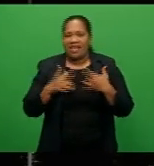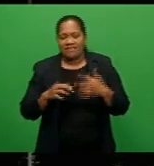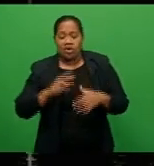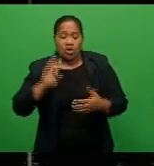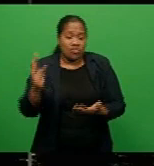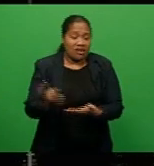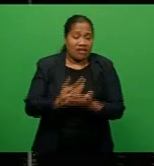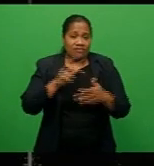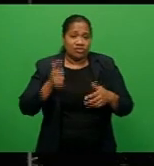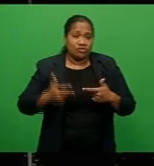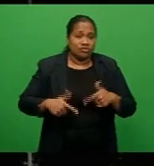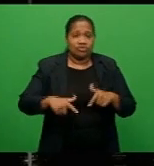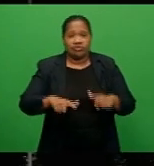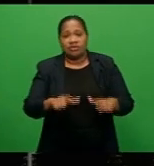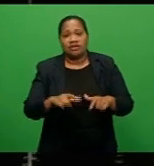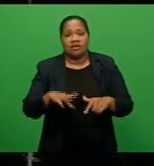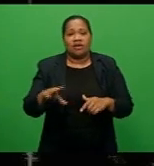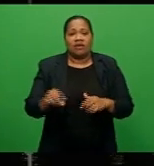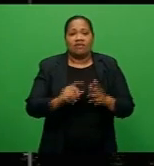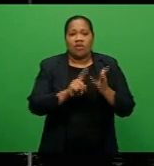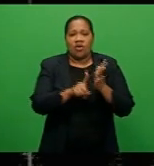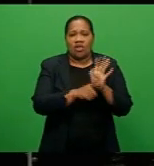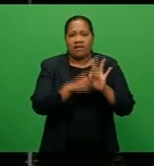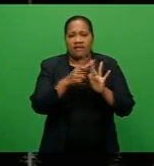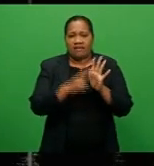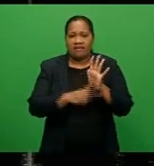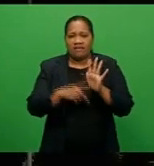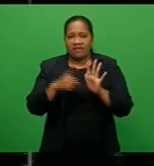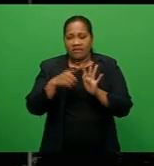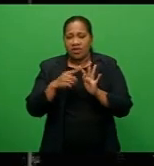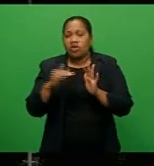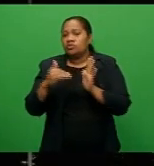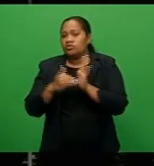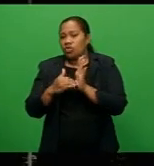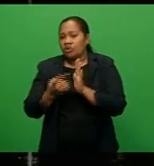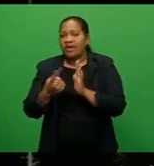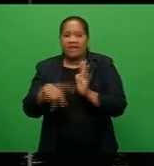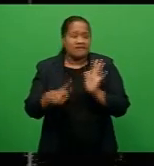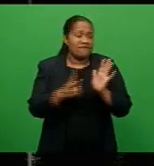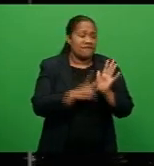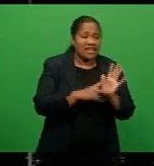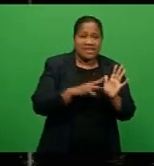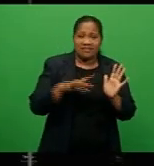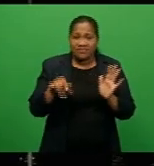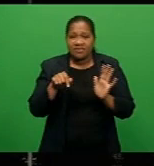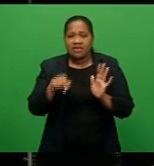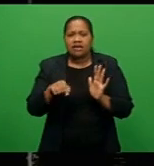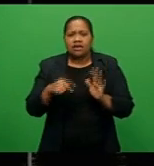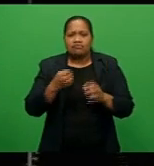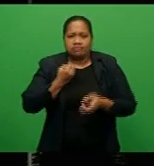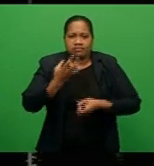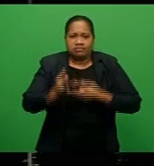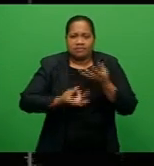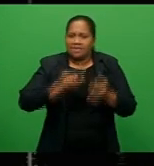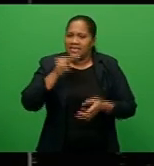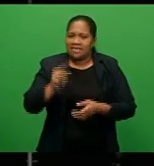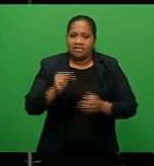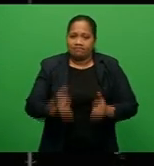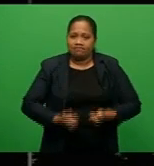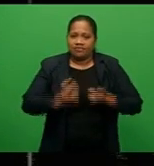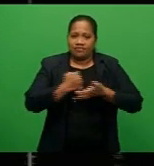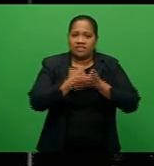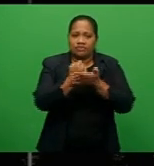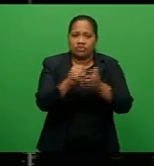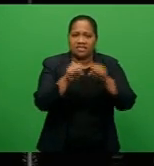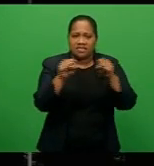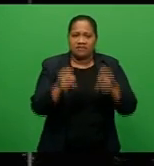Value City annual Pinktober event in Suva, Olive Zoing and Vili Rokovanda expressed the need for good support